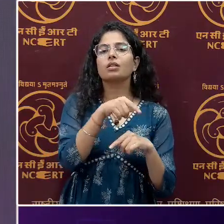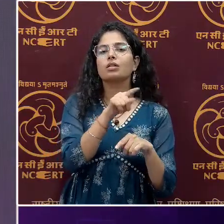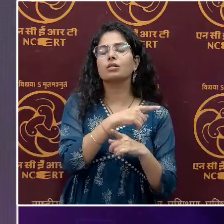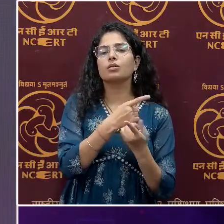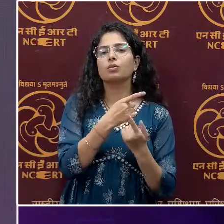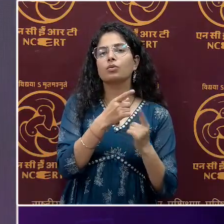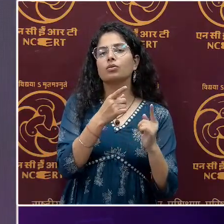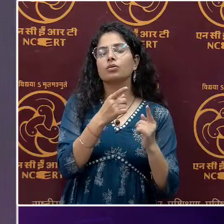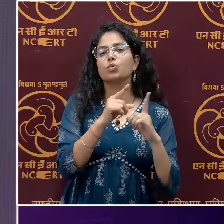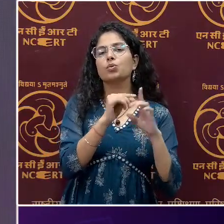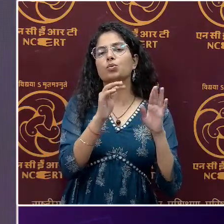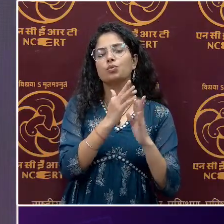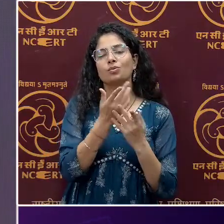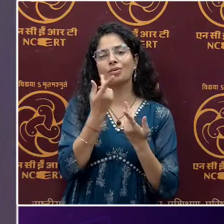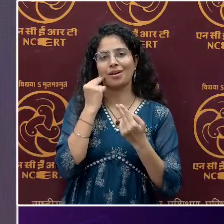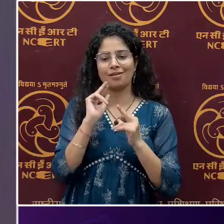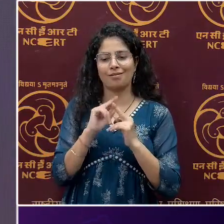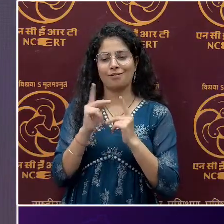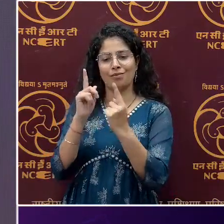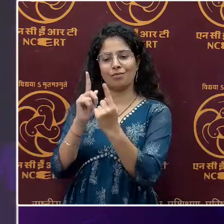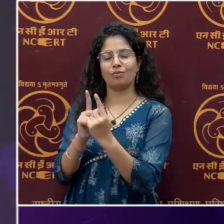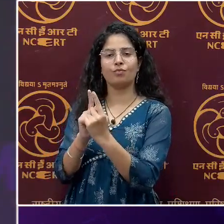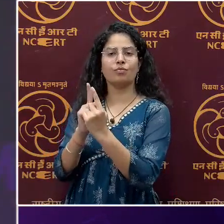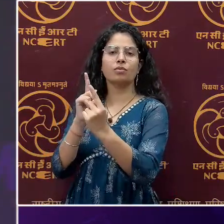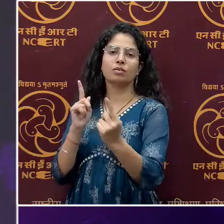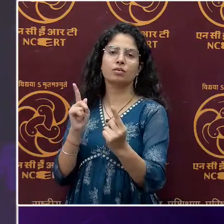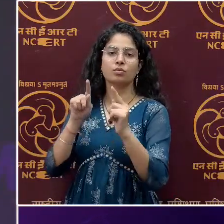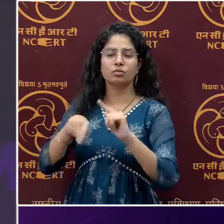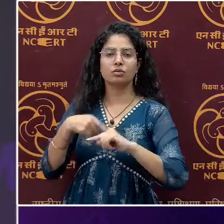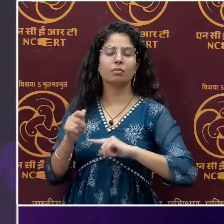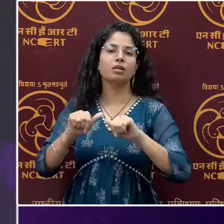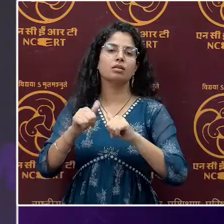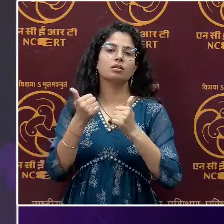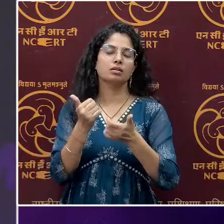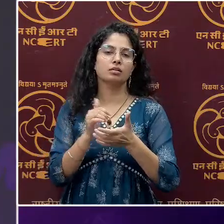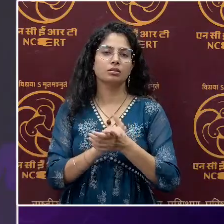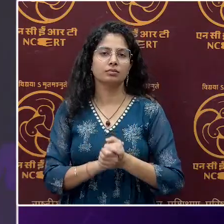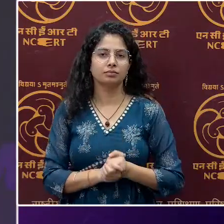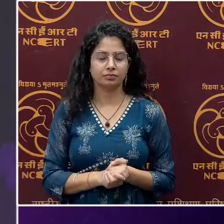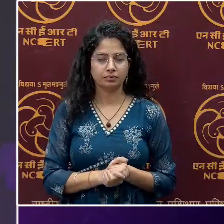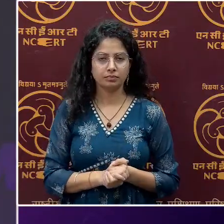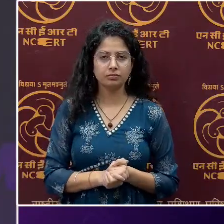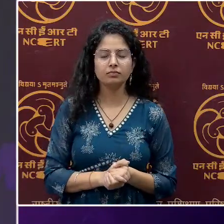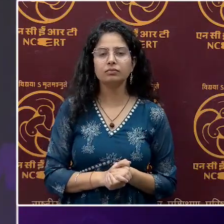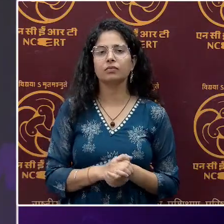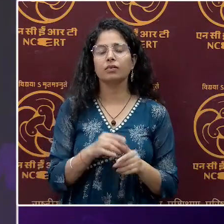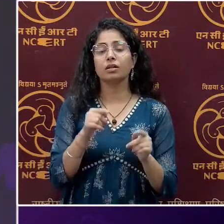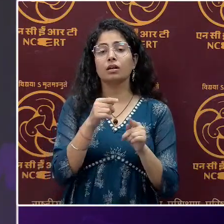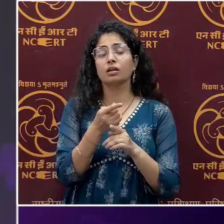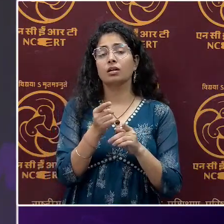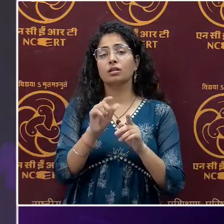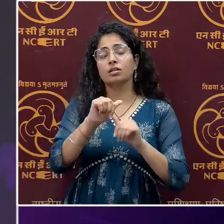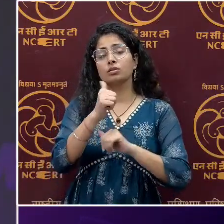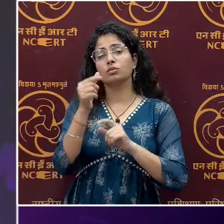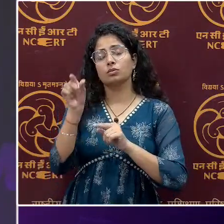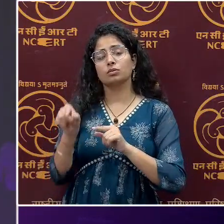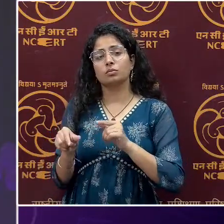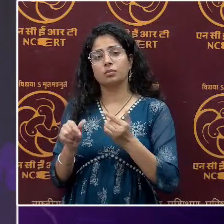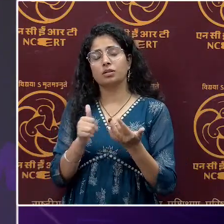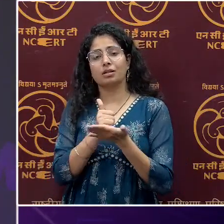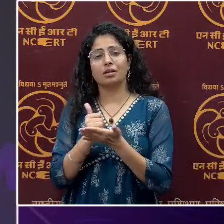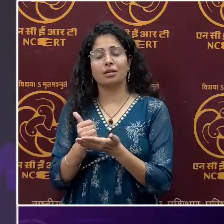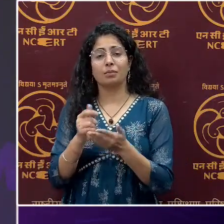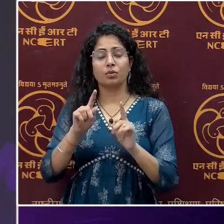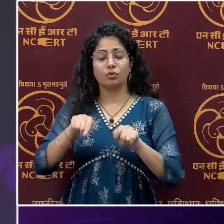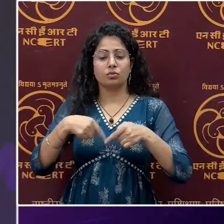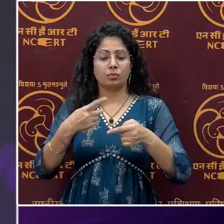to me and I am keeping it, it's okay. But it doesn't belong to you and you want this with the help of someone else. then